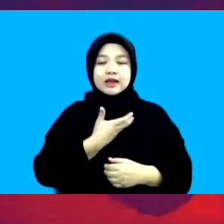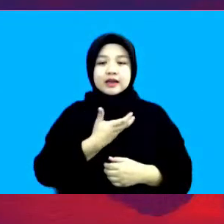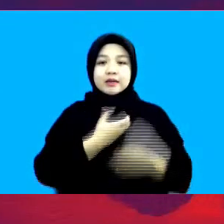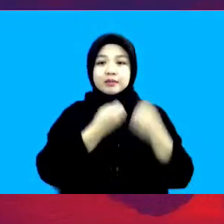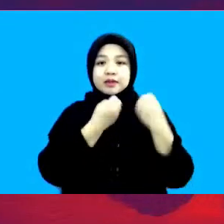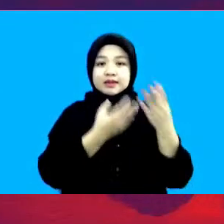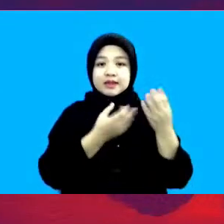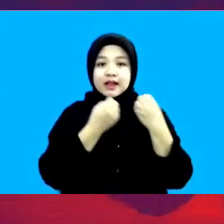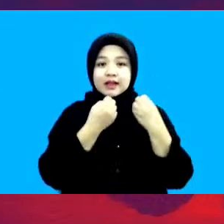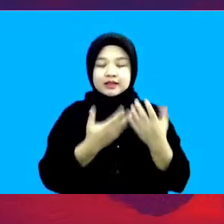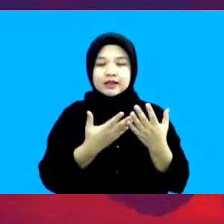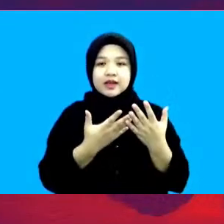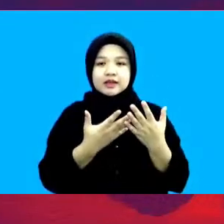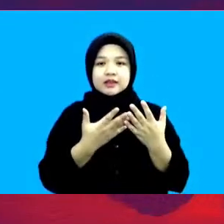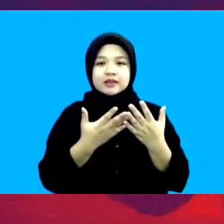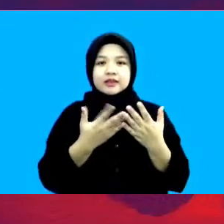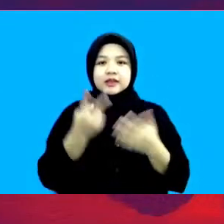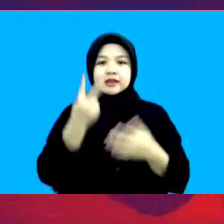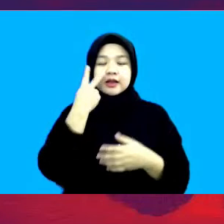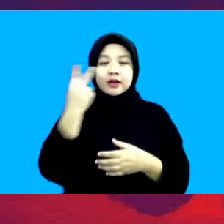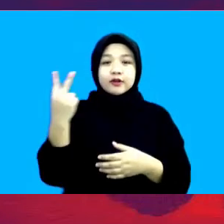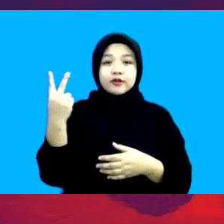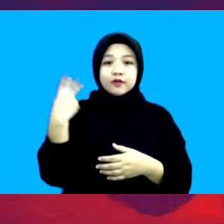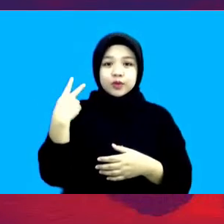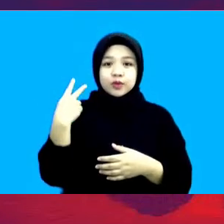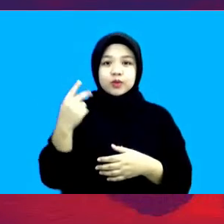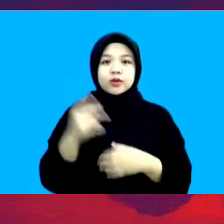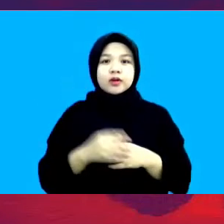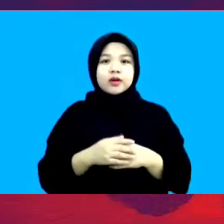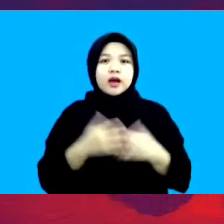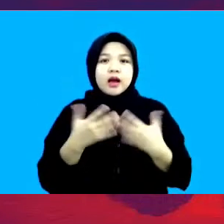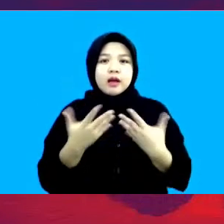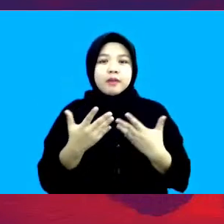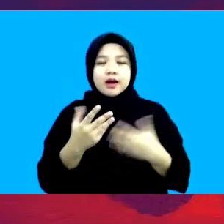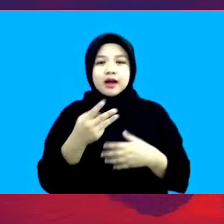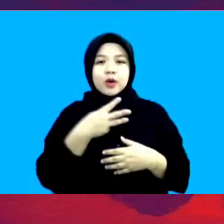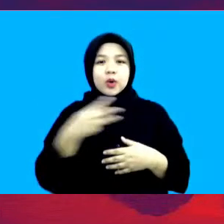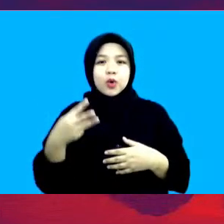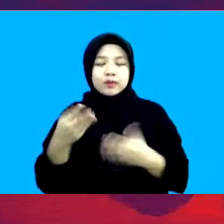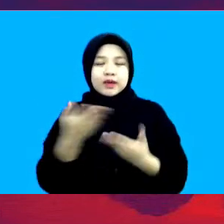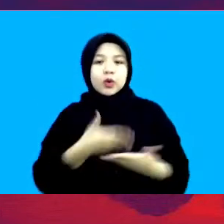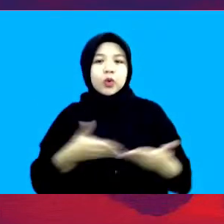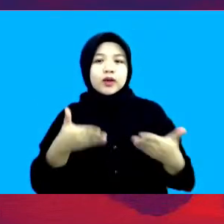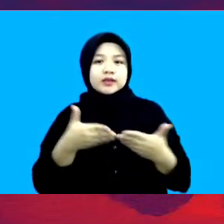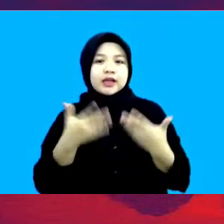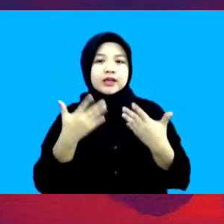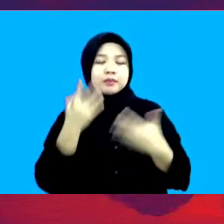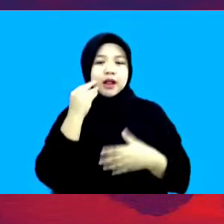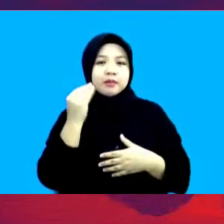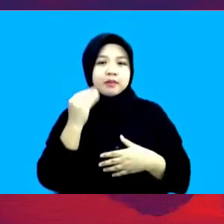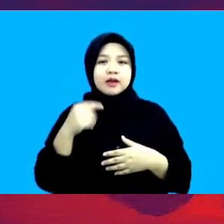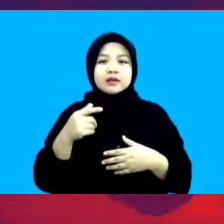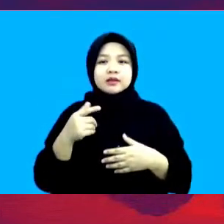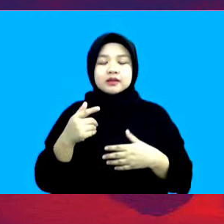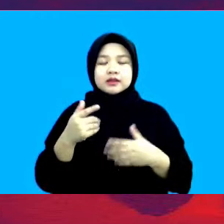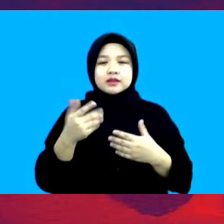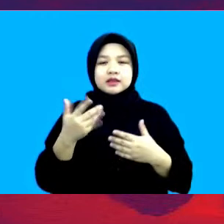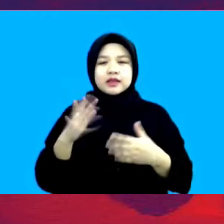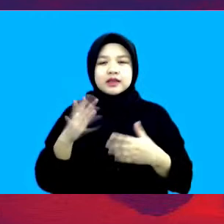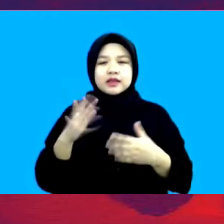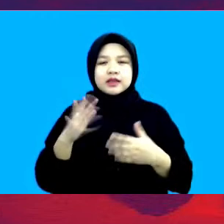a preview of what the economy of Indonesia has been experiencing, especially the last several